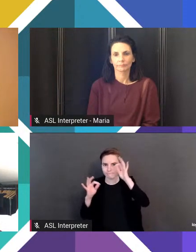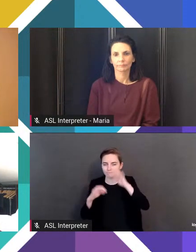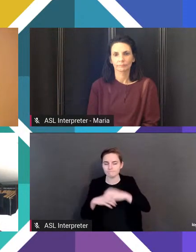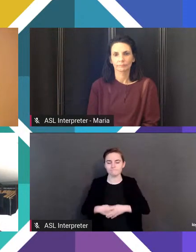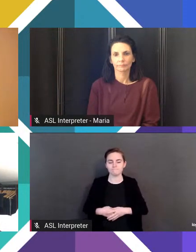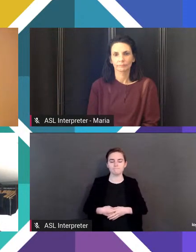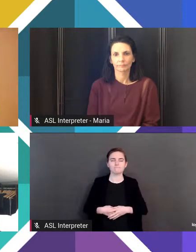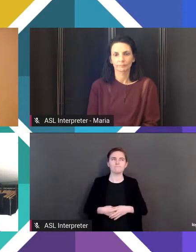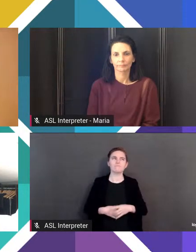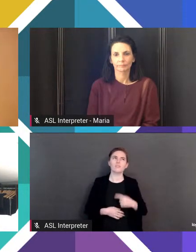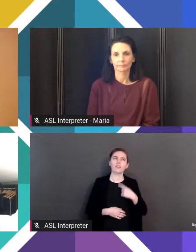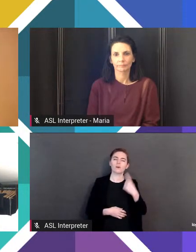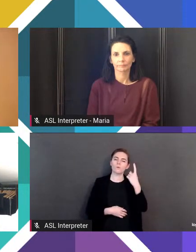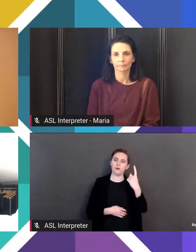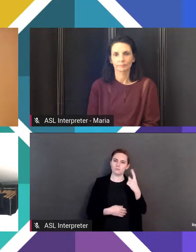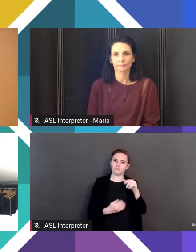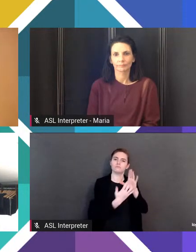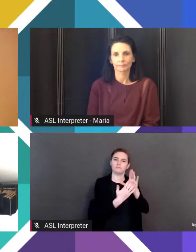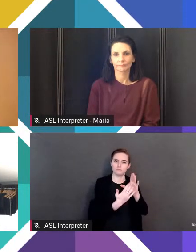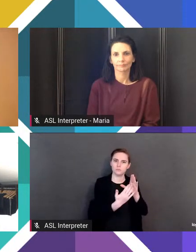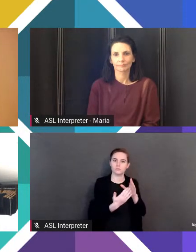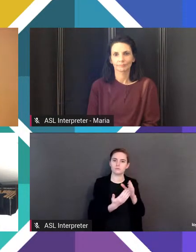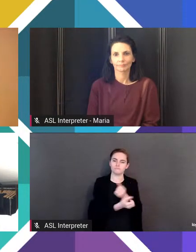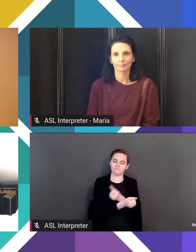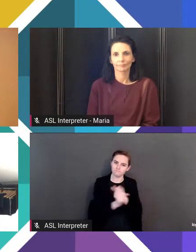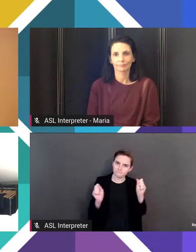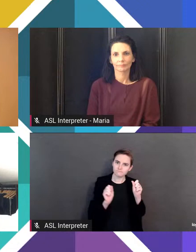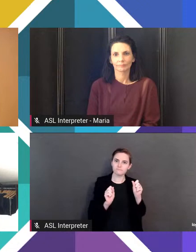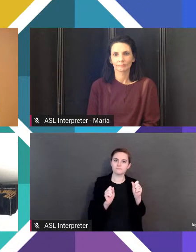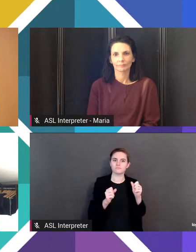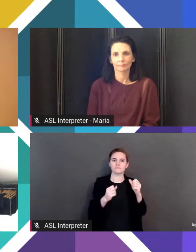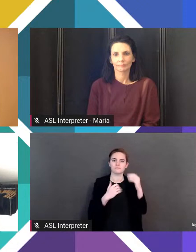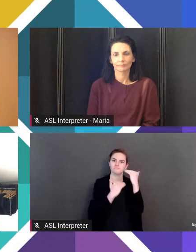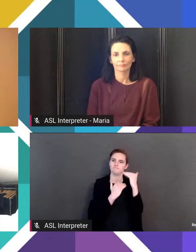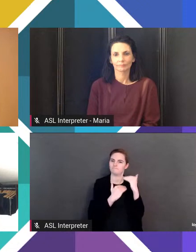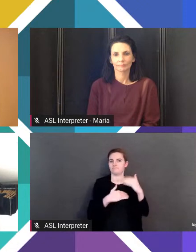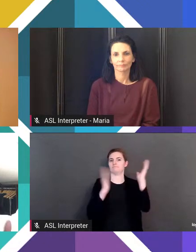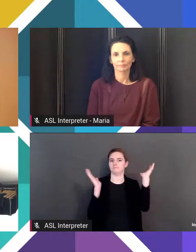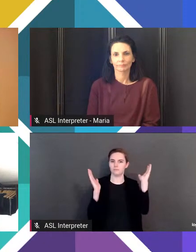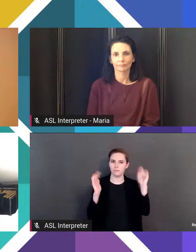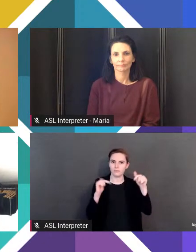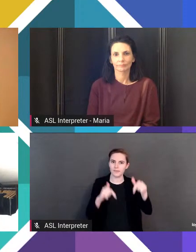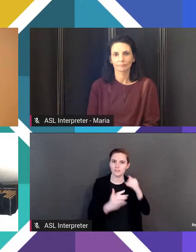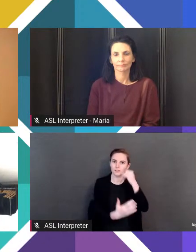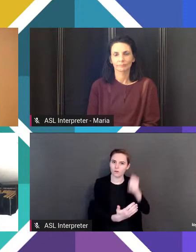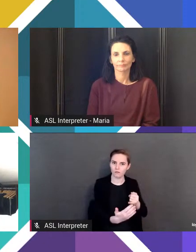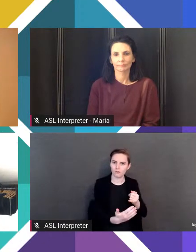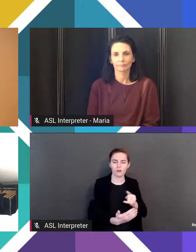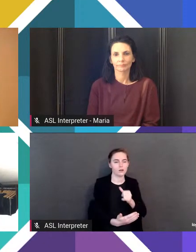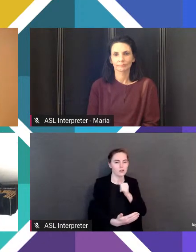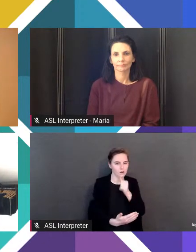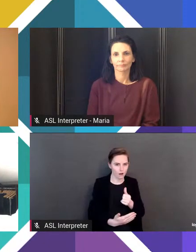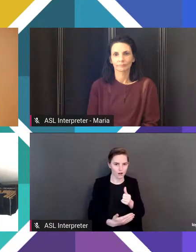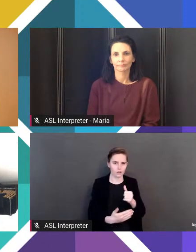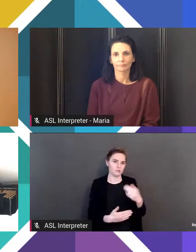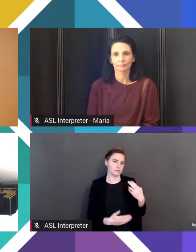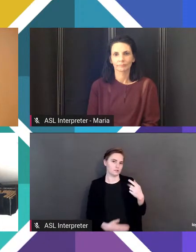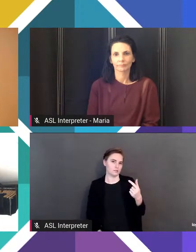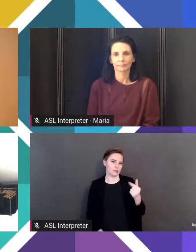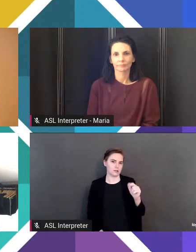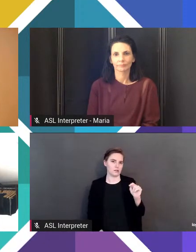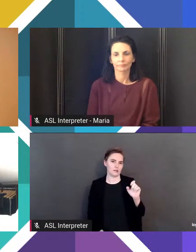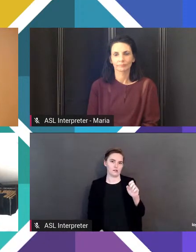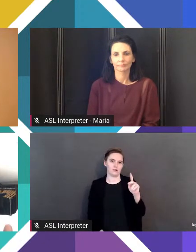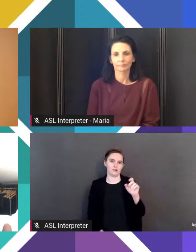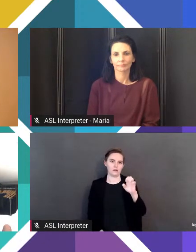a way to liberate this art is to allow it to, is to not be gatekeeping, right? And we've seen effects of